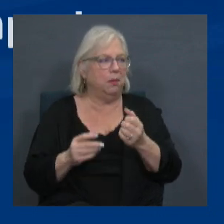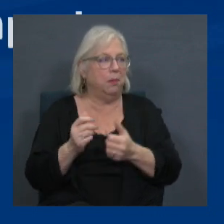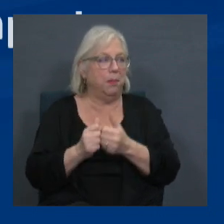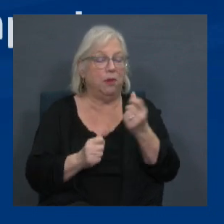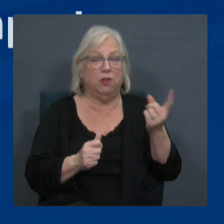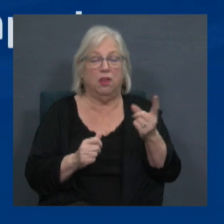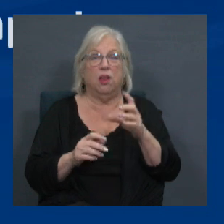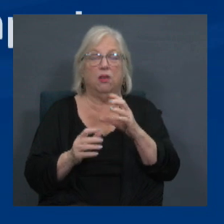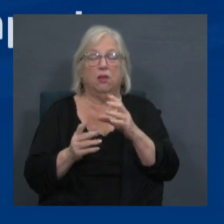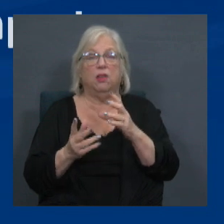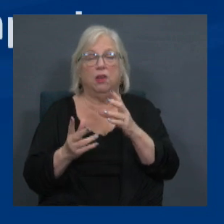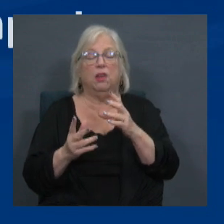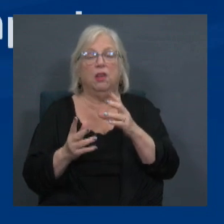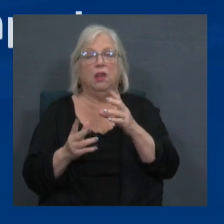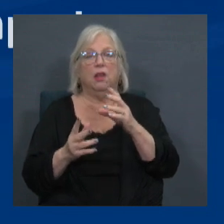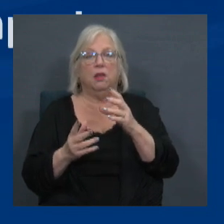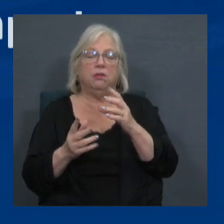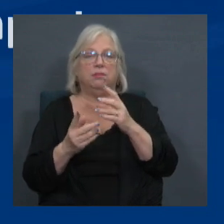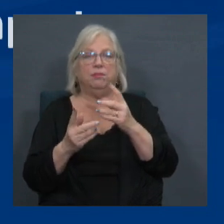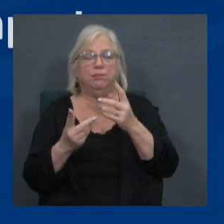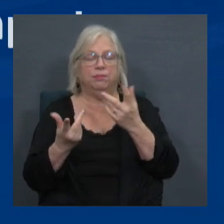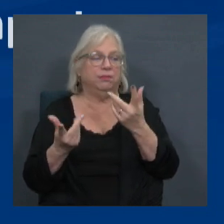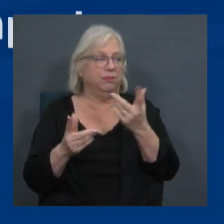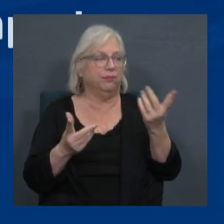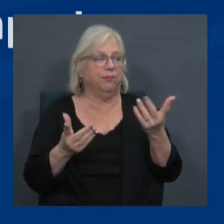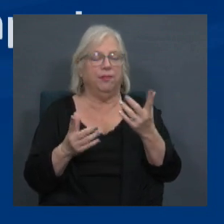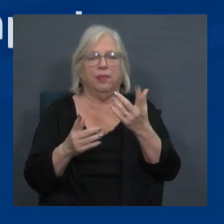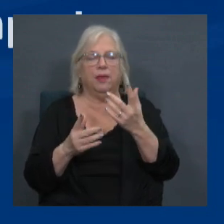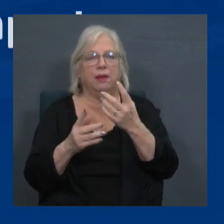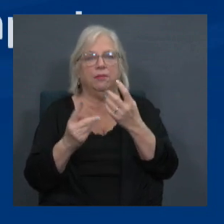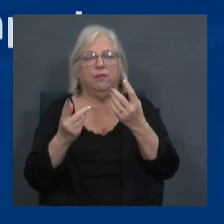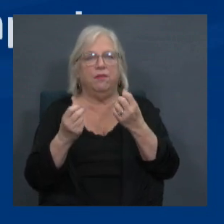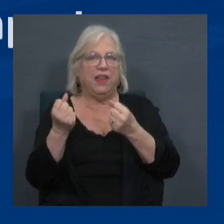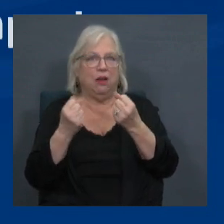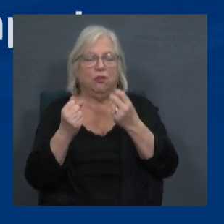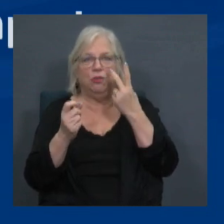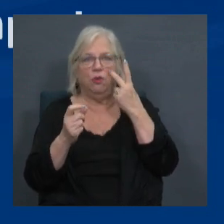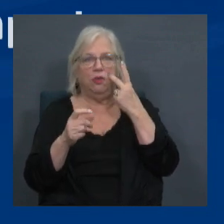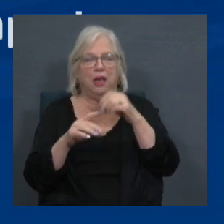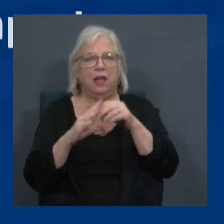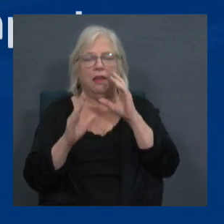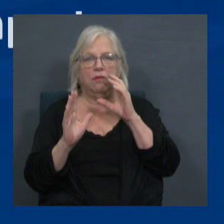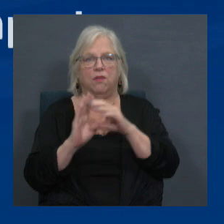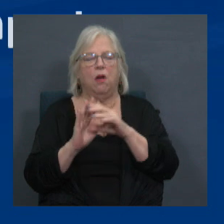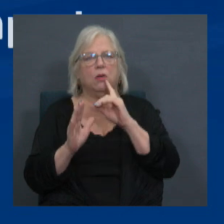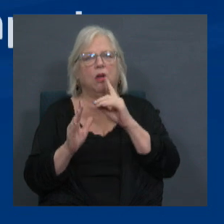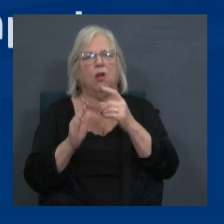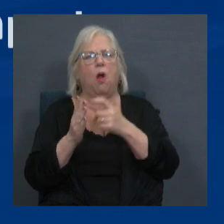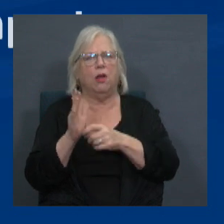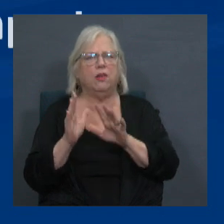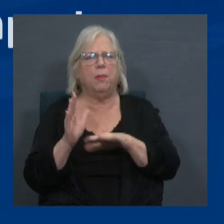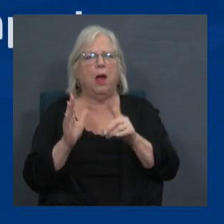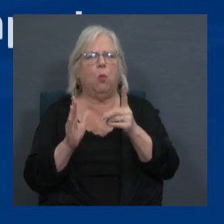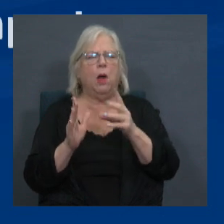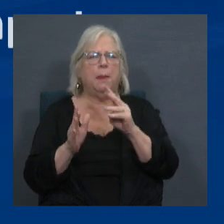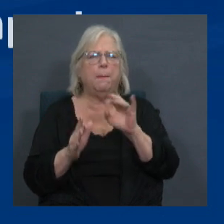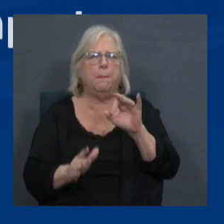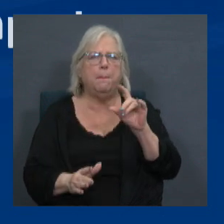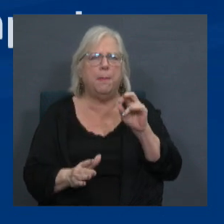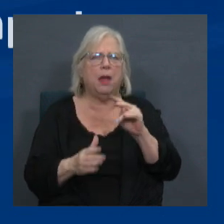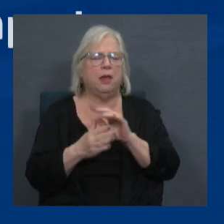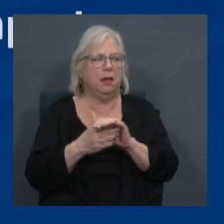million. We're the first airport in the nation that will be using the new safer foam to reduce the health and